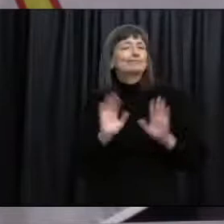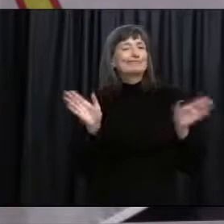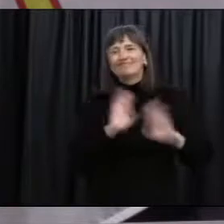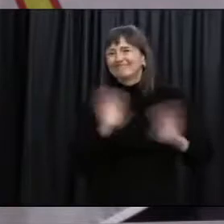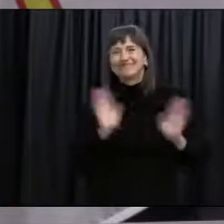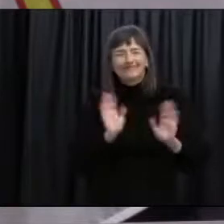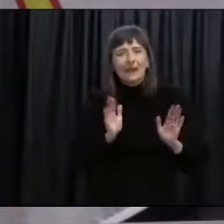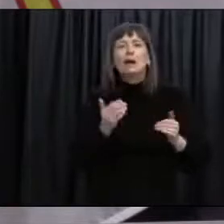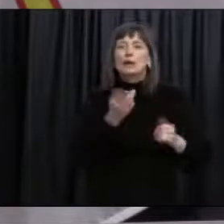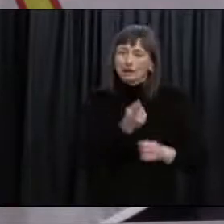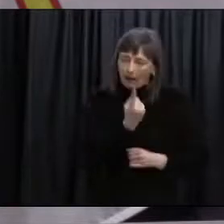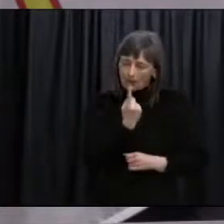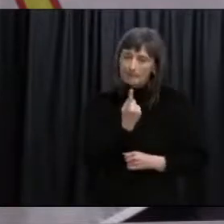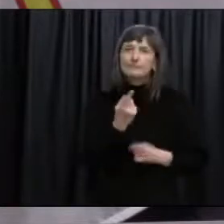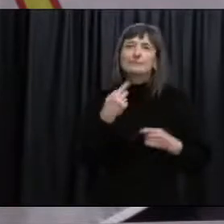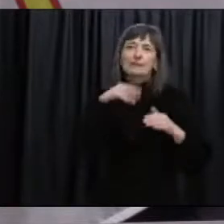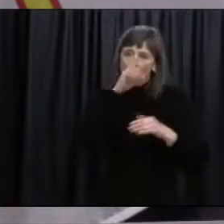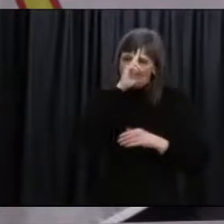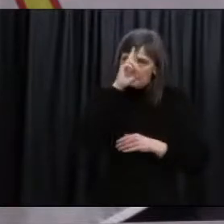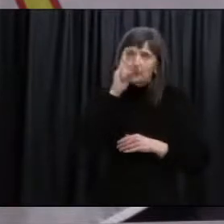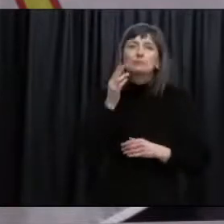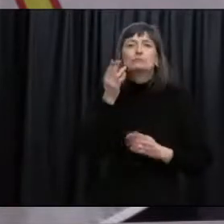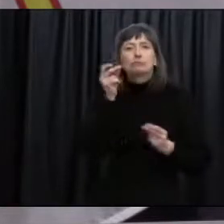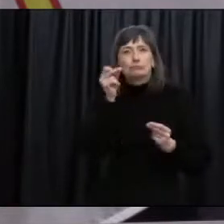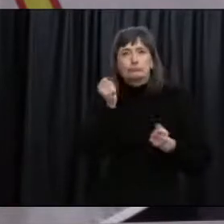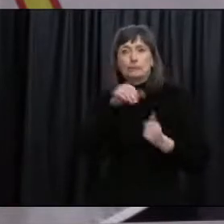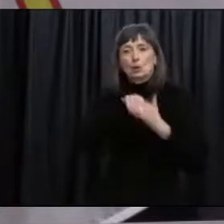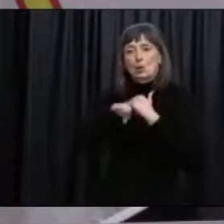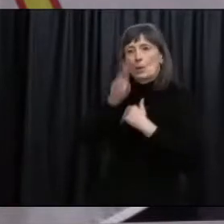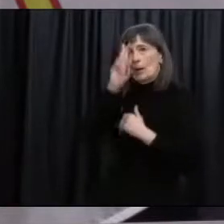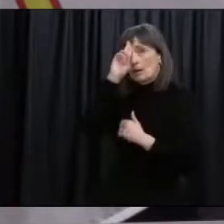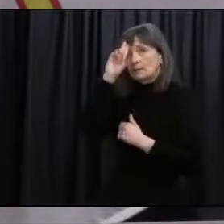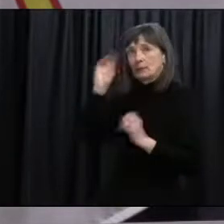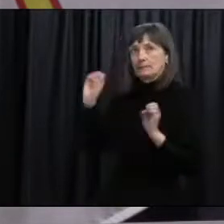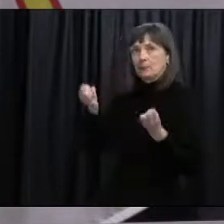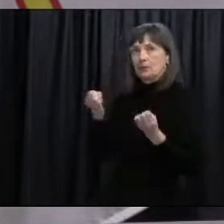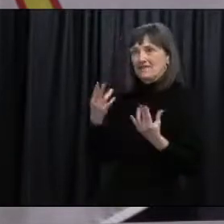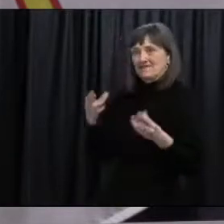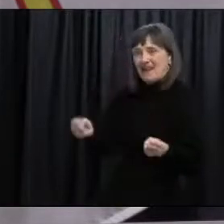those severe symptoms, that you get medical attention quickly.